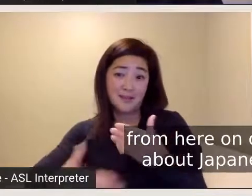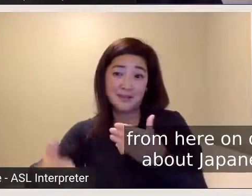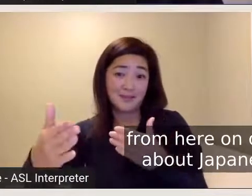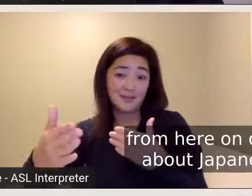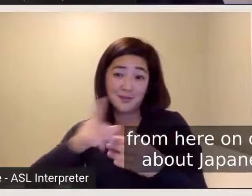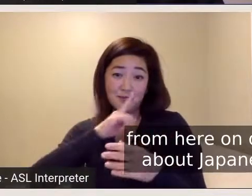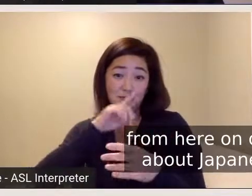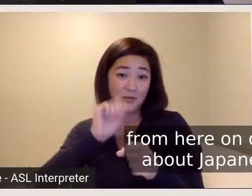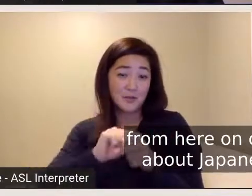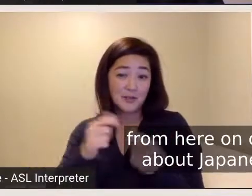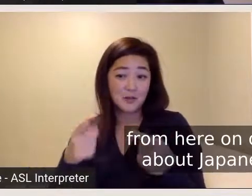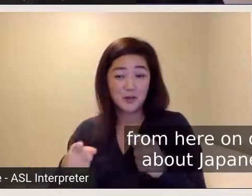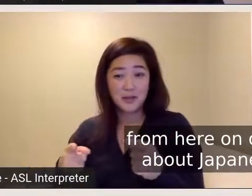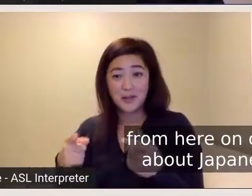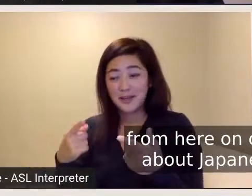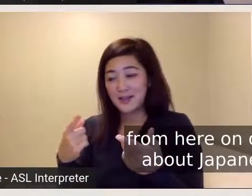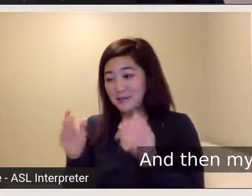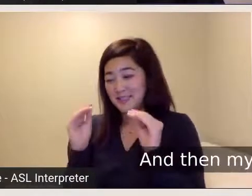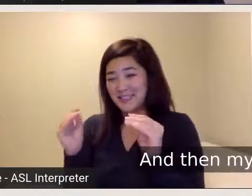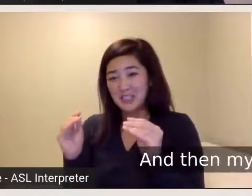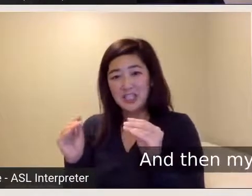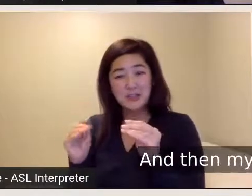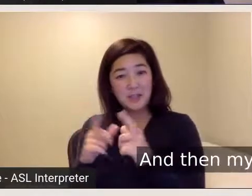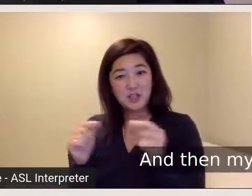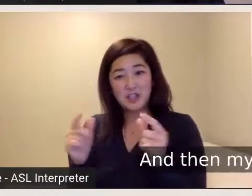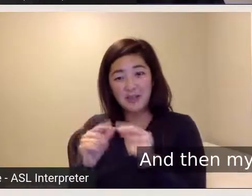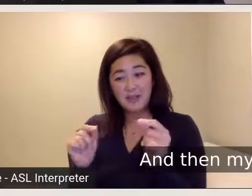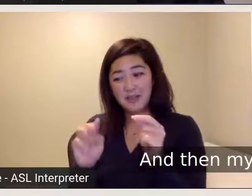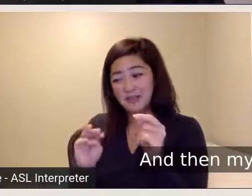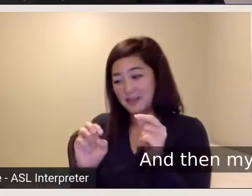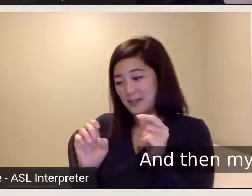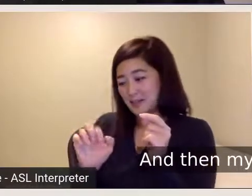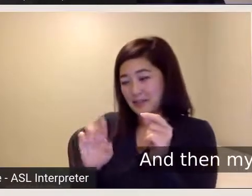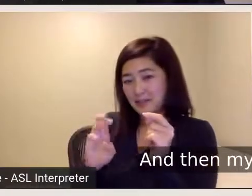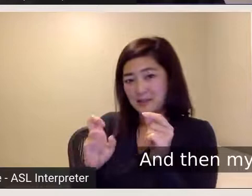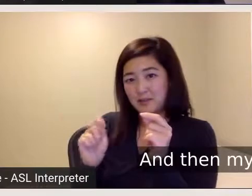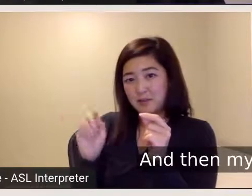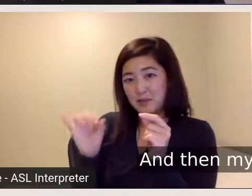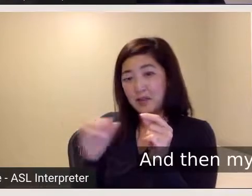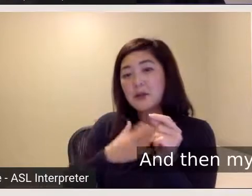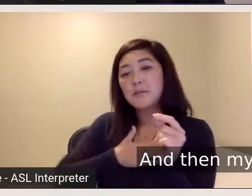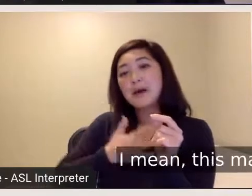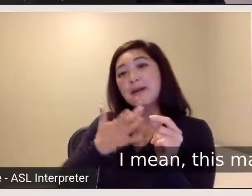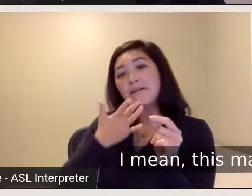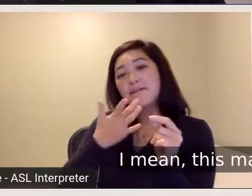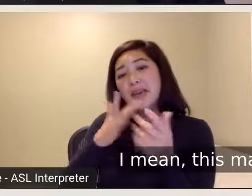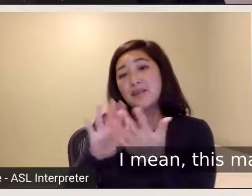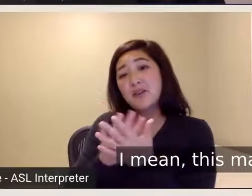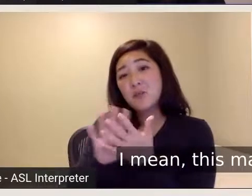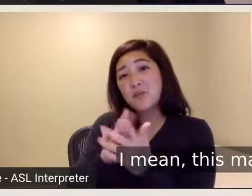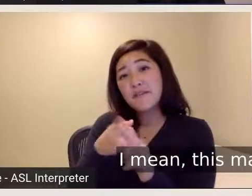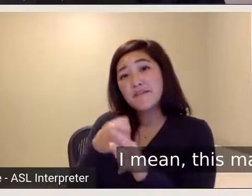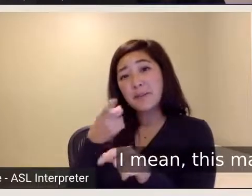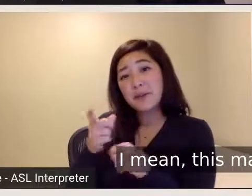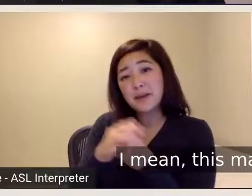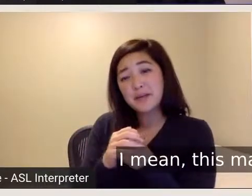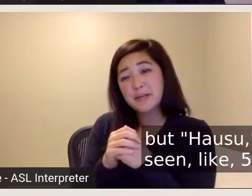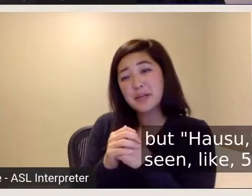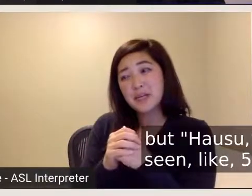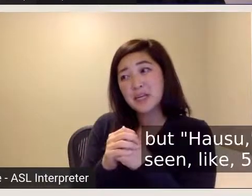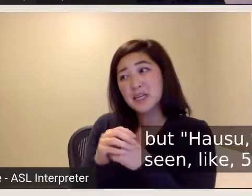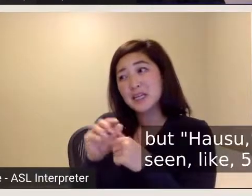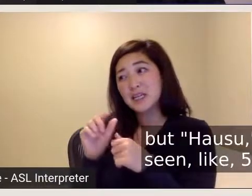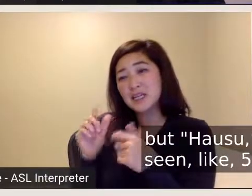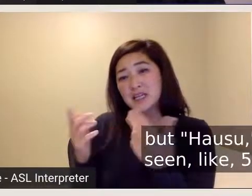I teach about Japanese modernity. And then my favorite film, this may be a bit cliched,